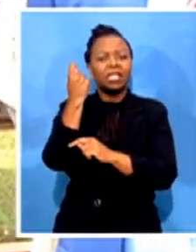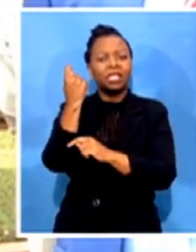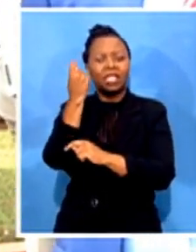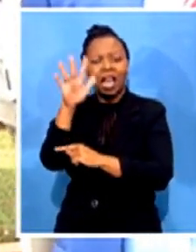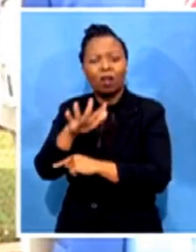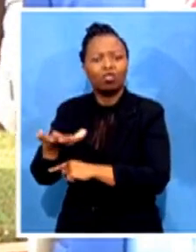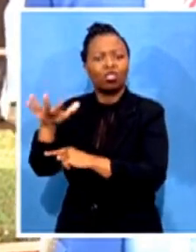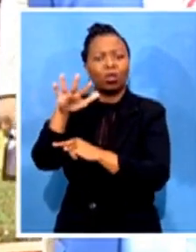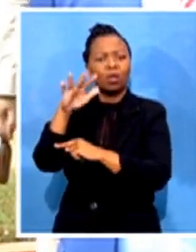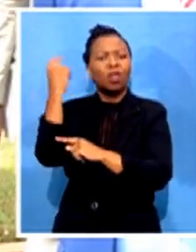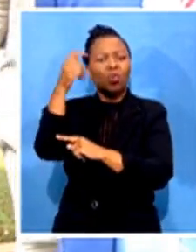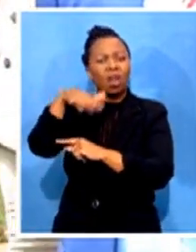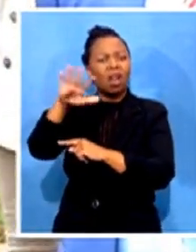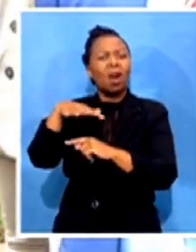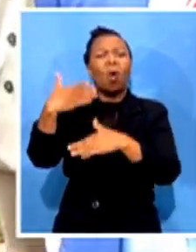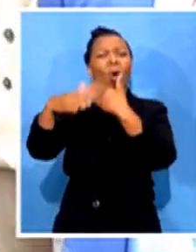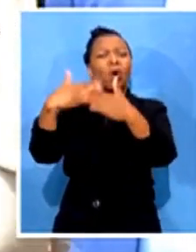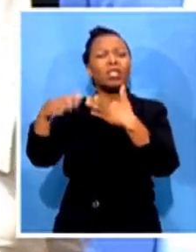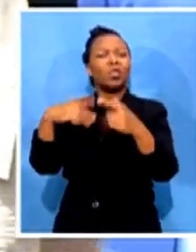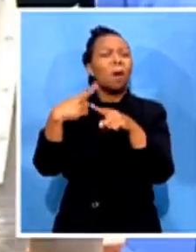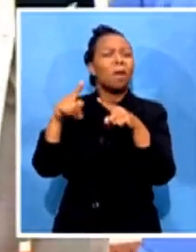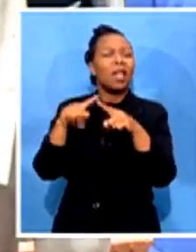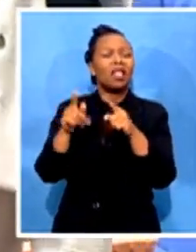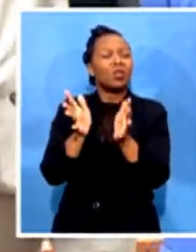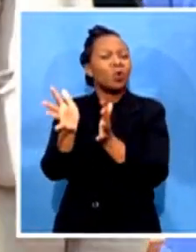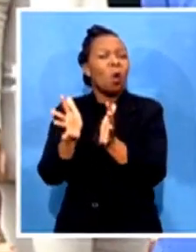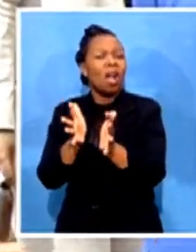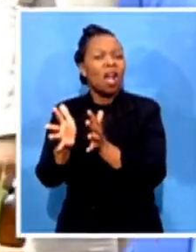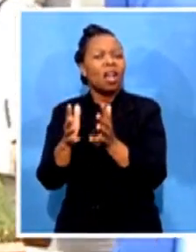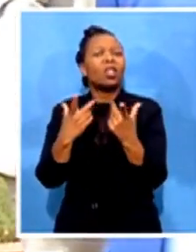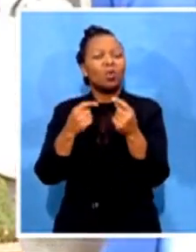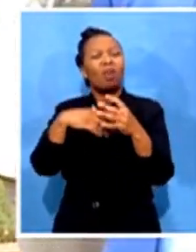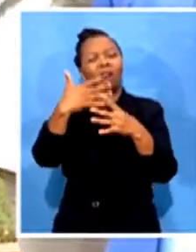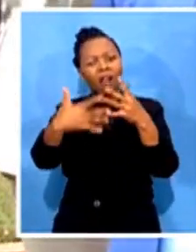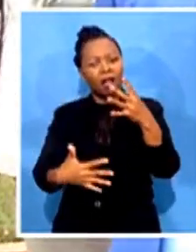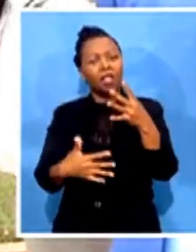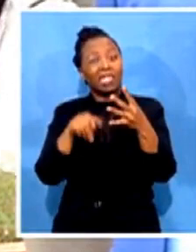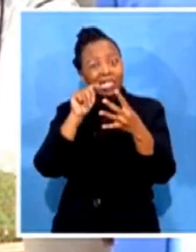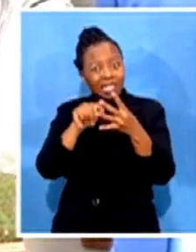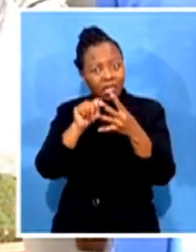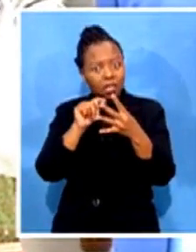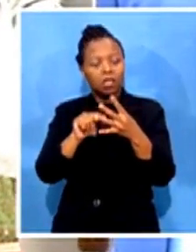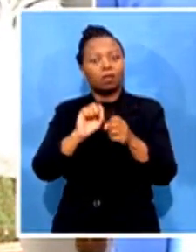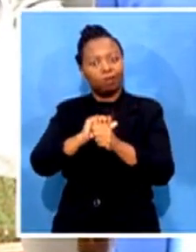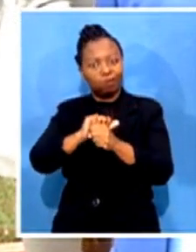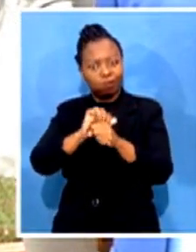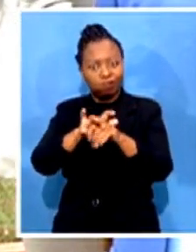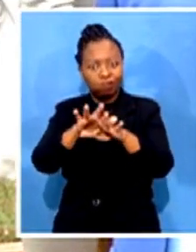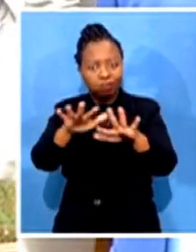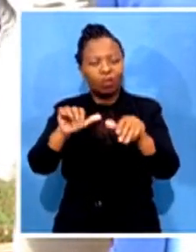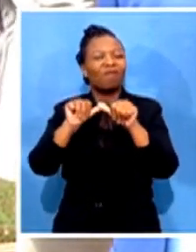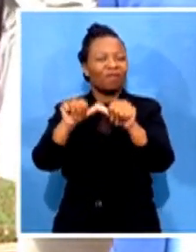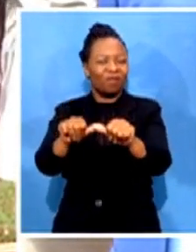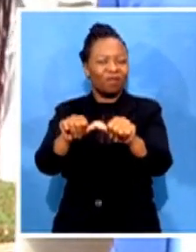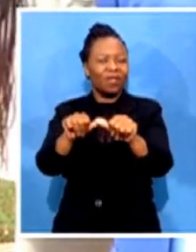such things. And that also contributes to the spread. There are those who continue to drink together